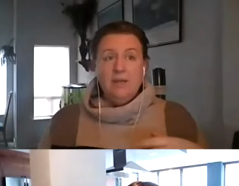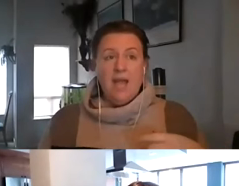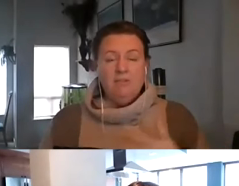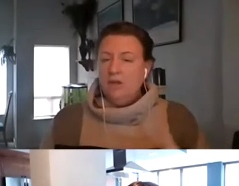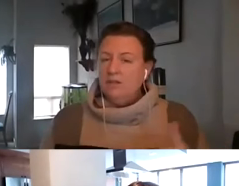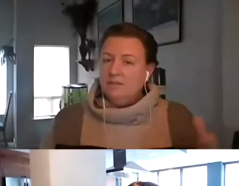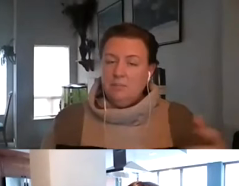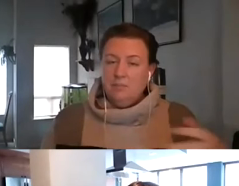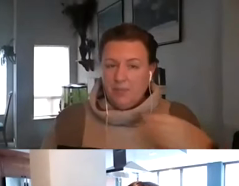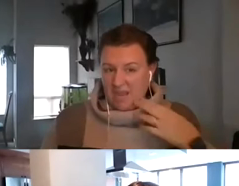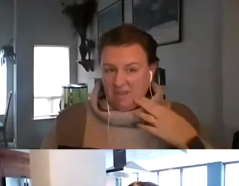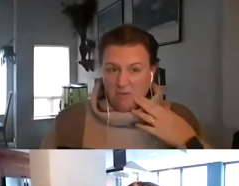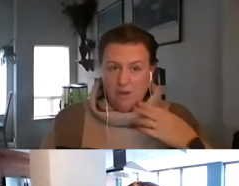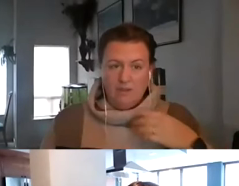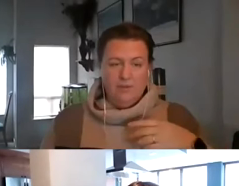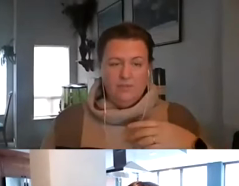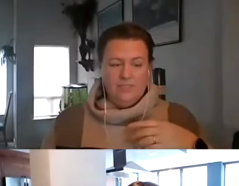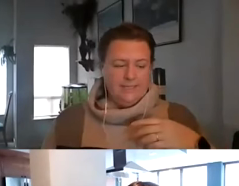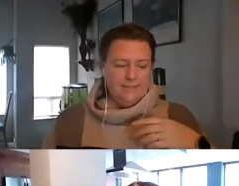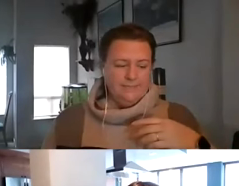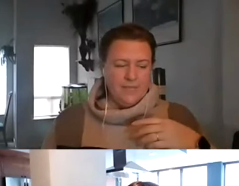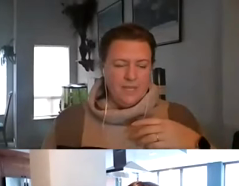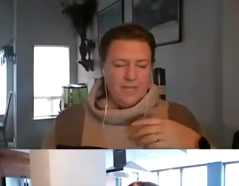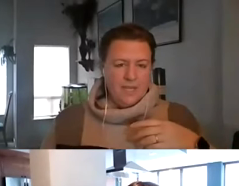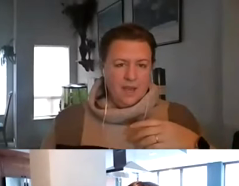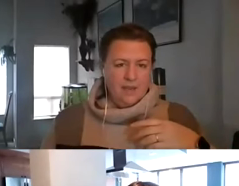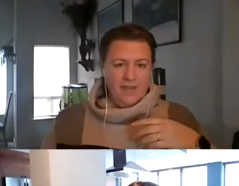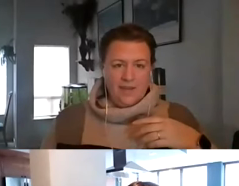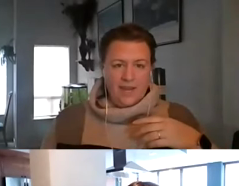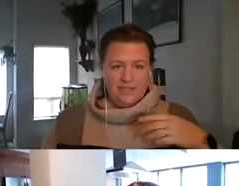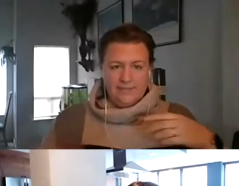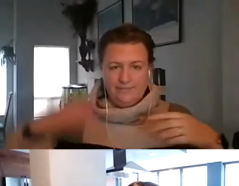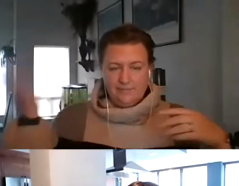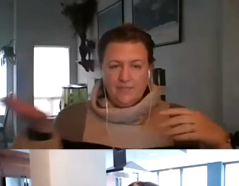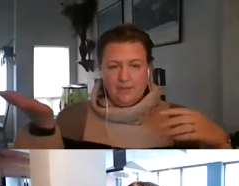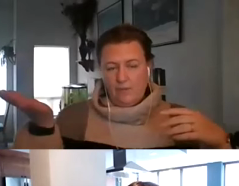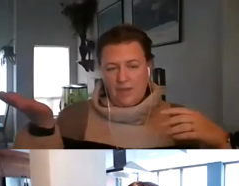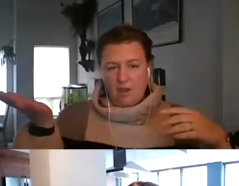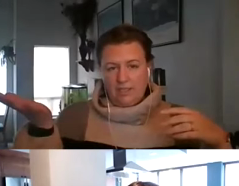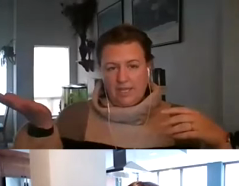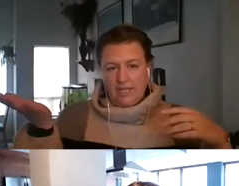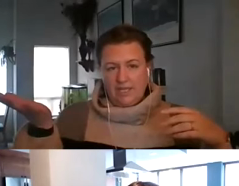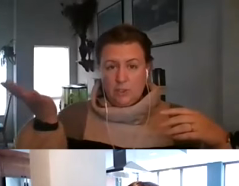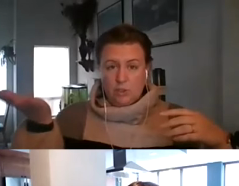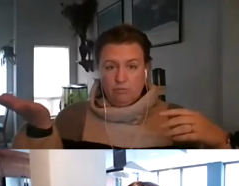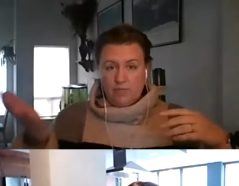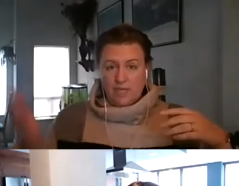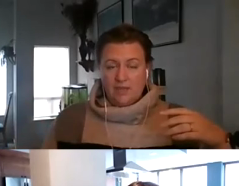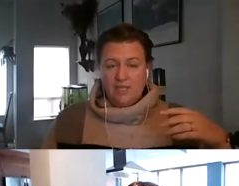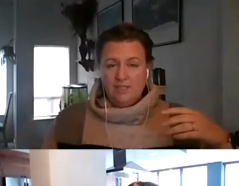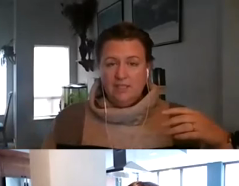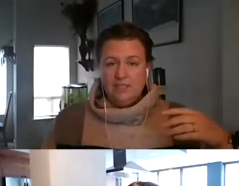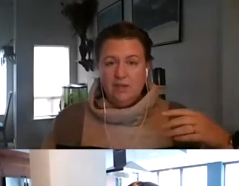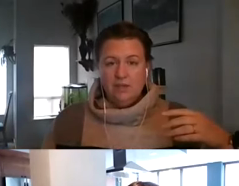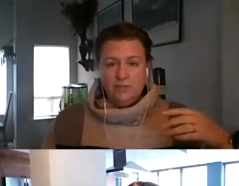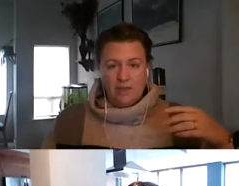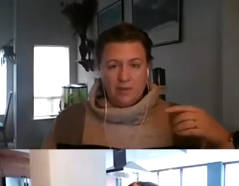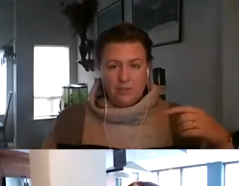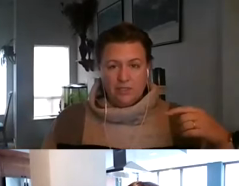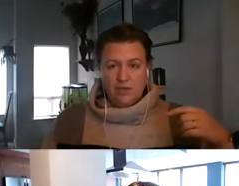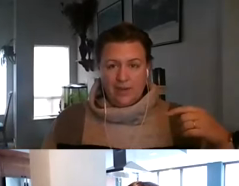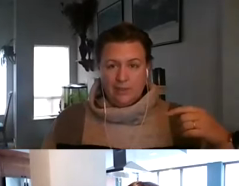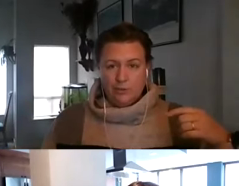prepare, how long to plan for, all of those things. On the other hand, we call clinic two. This call doesn't